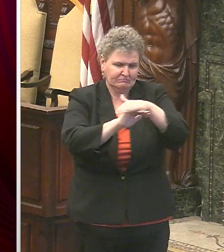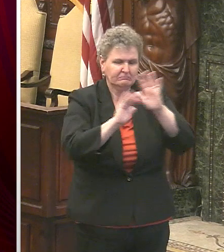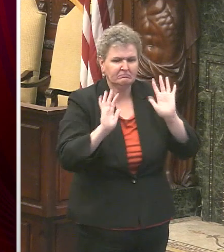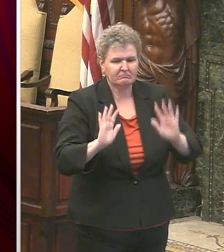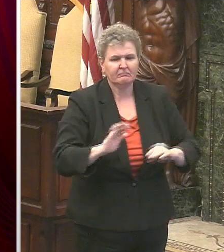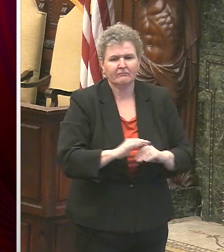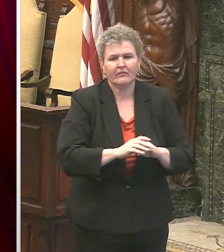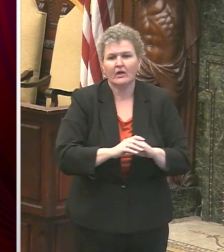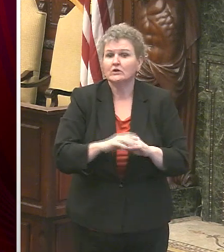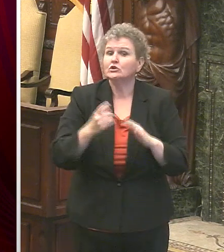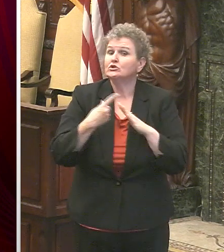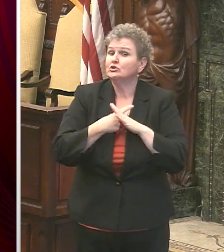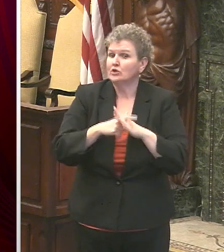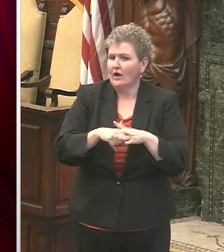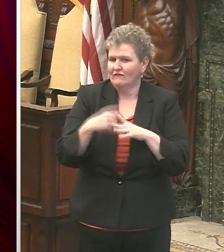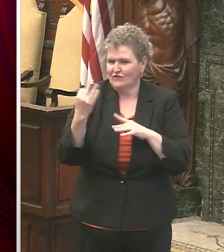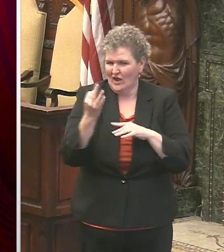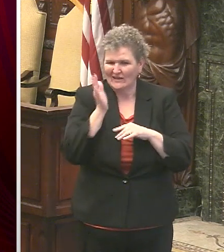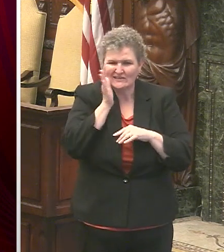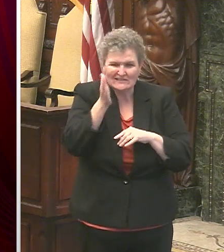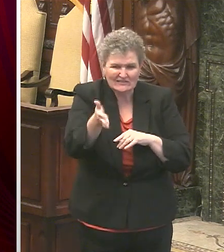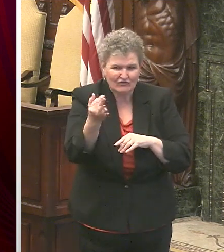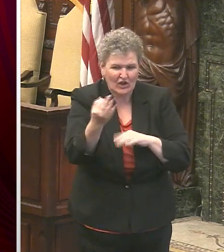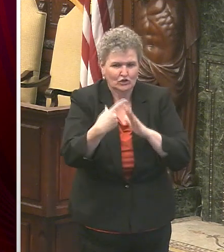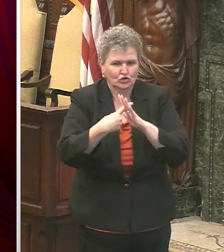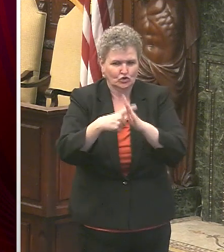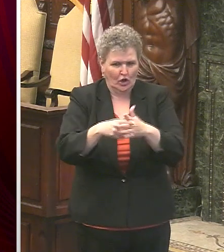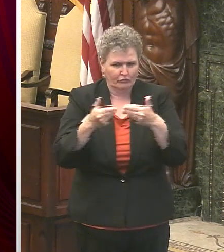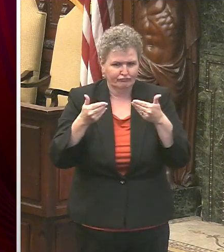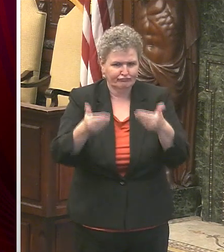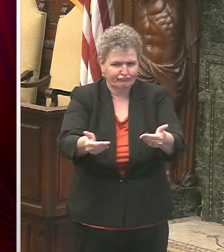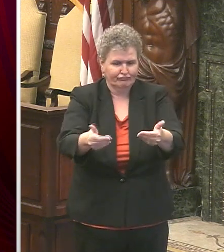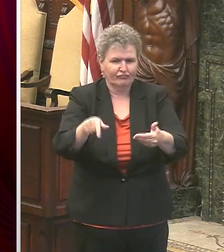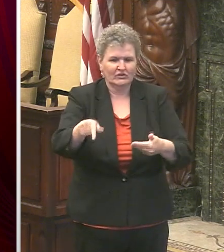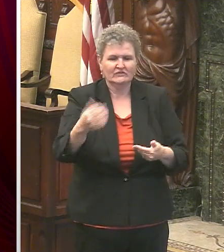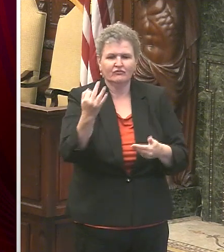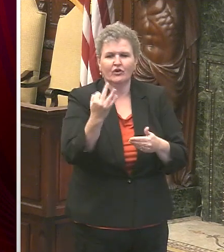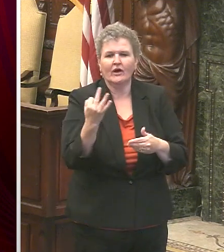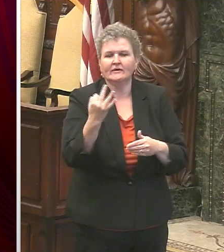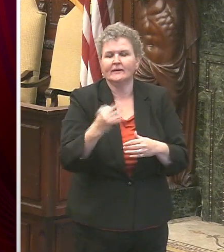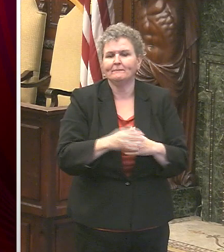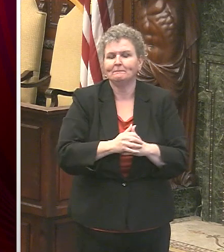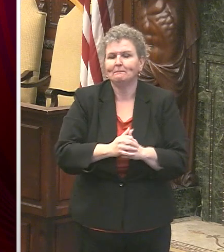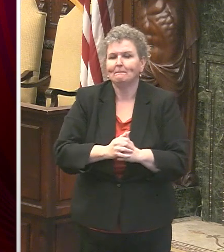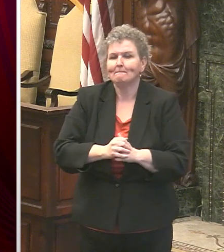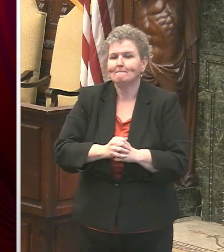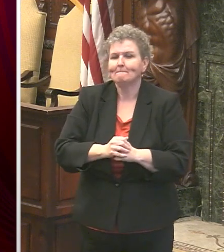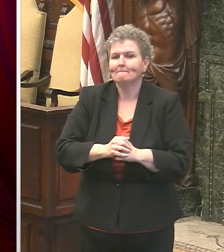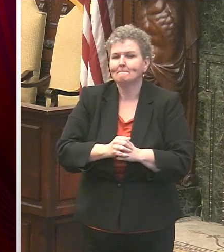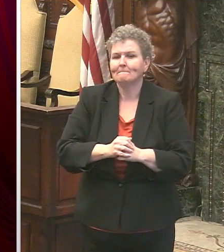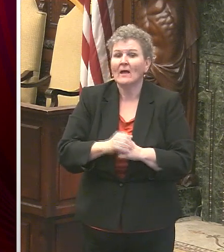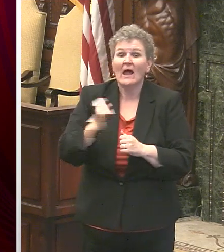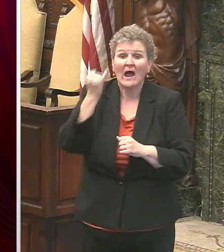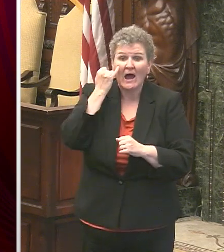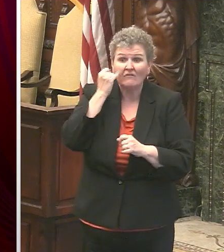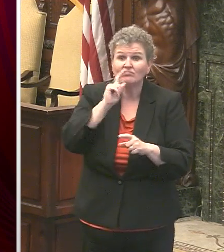Friday, October 13th. But I want to be very clear here that if any spread occurs at events, or if case rates continue to